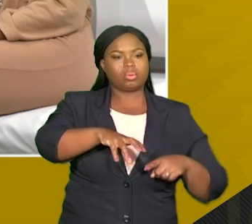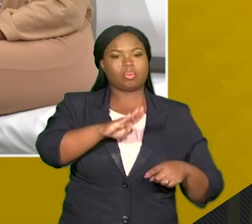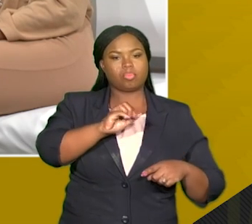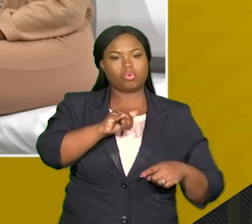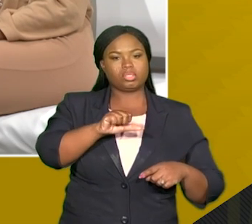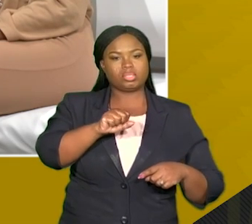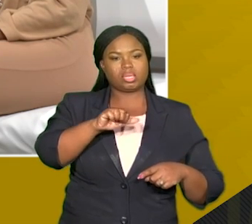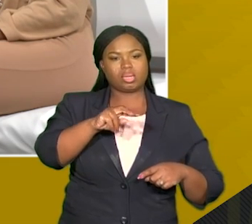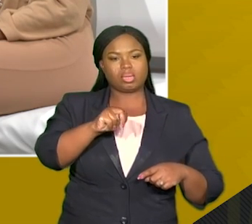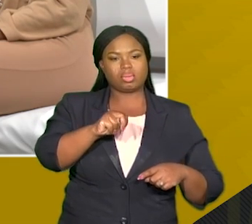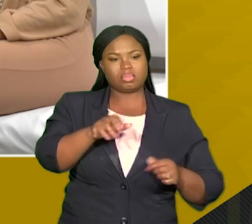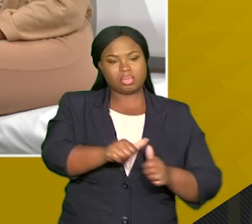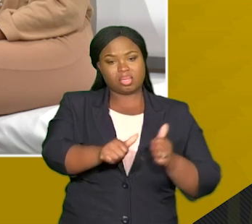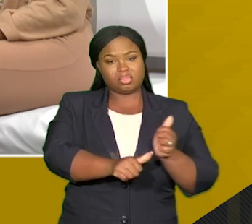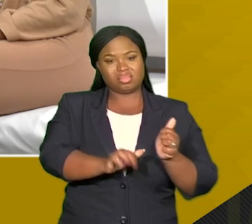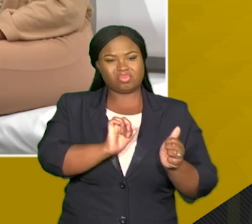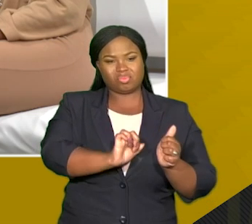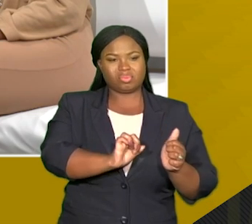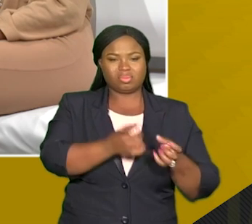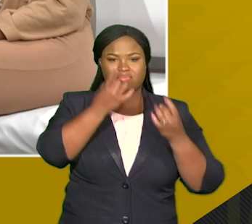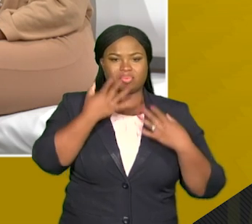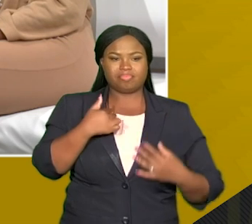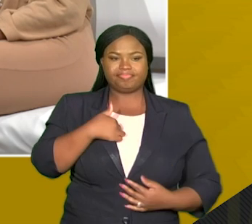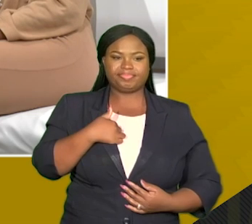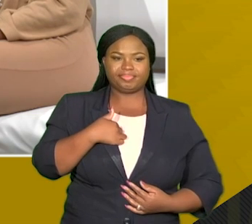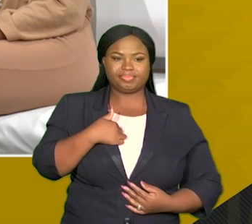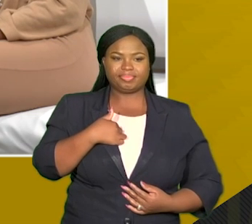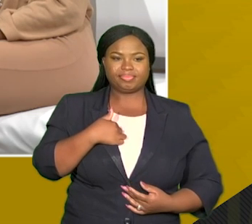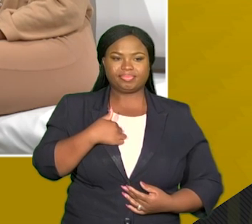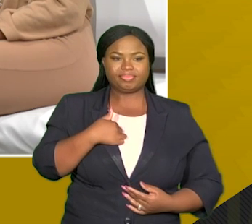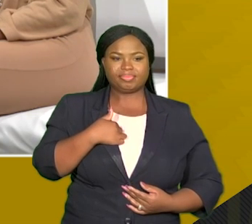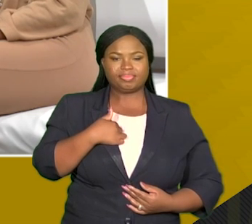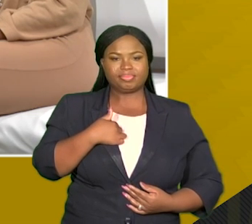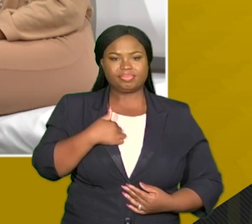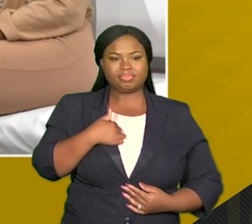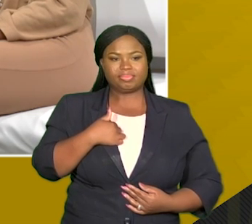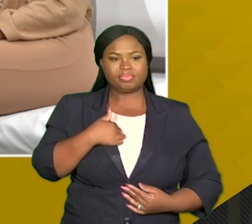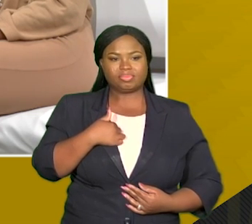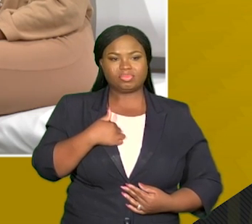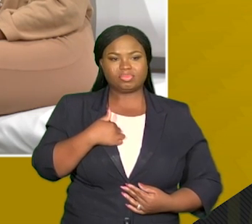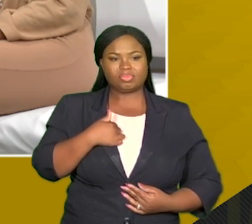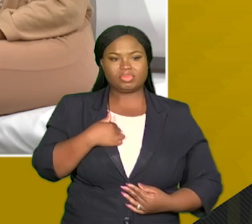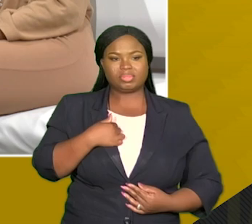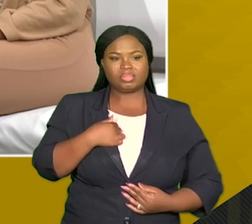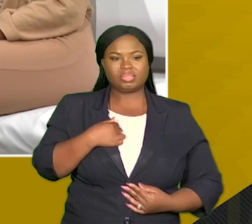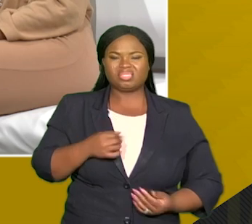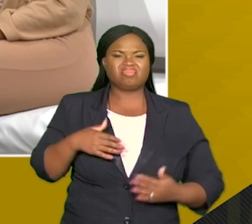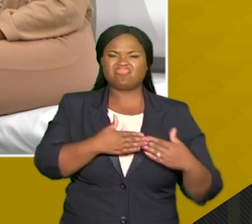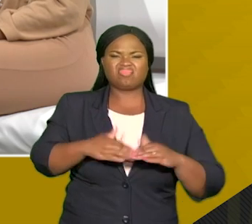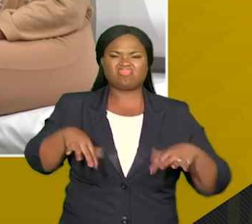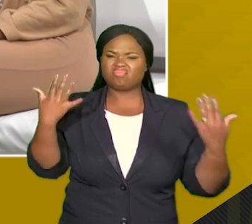the assistant station commander, what he gave me into ukuthi abana zwelo, they don't